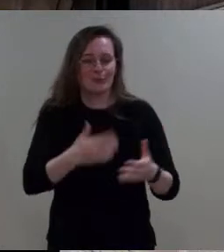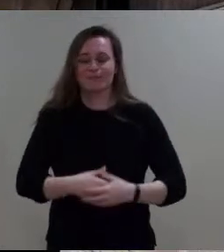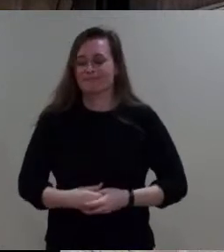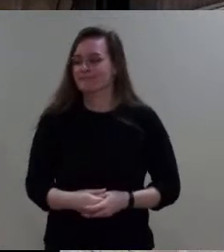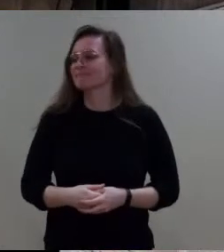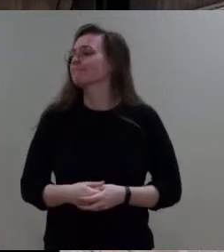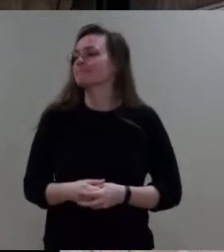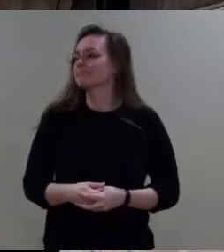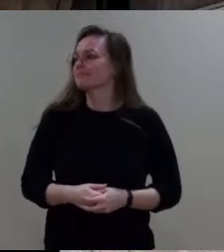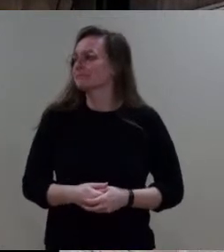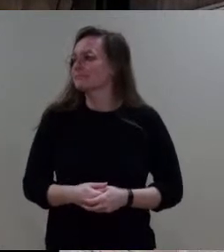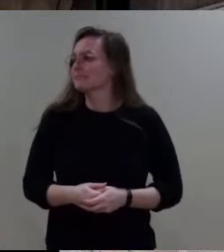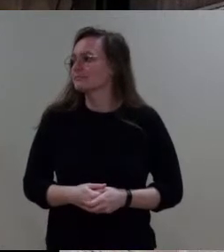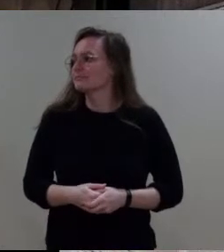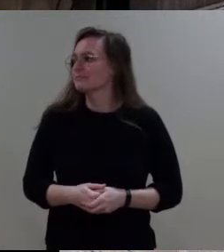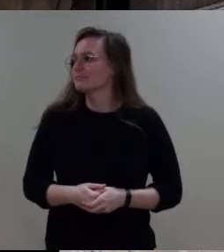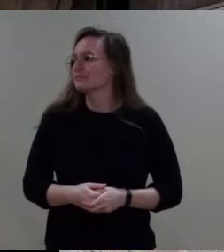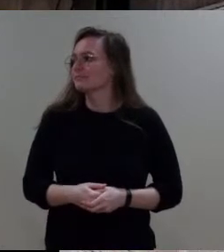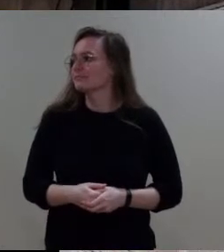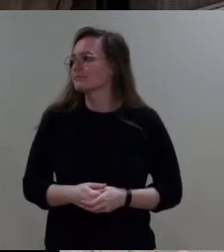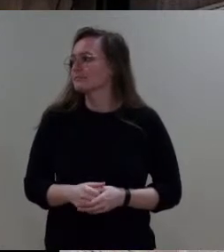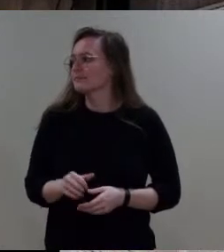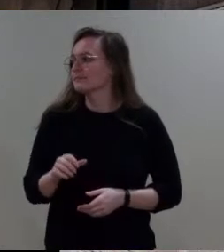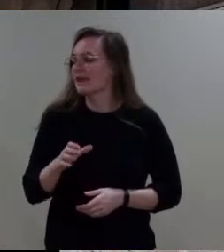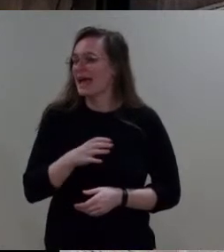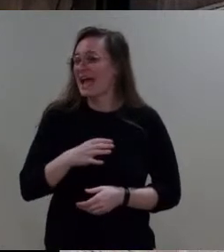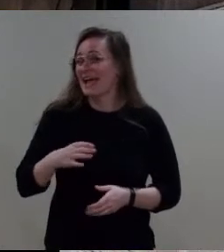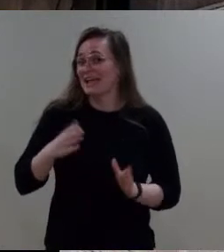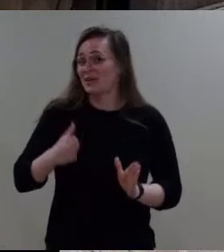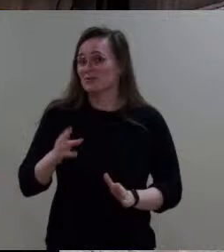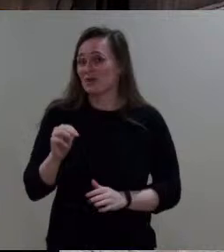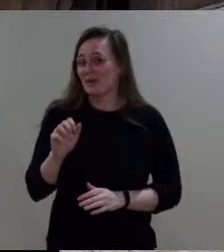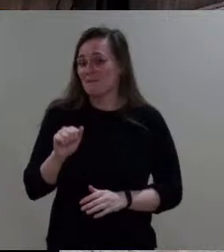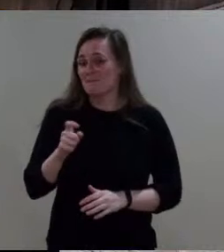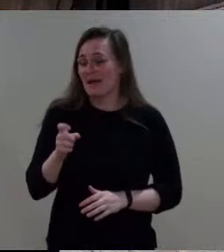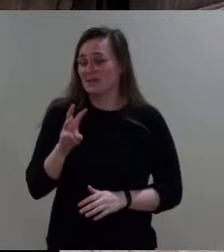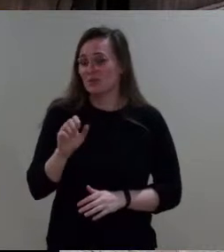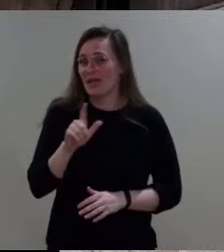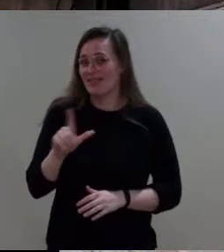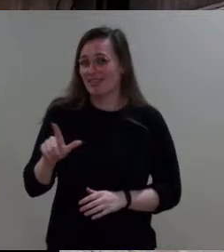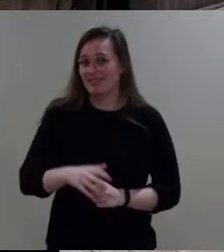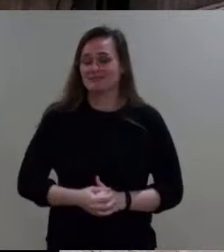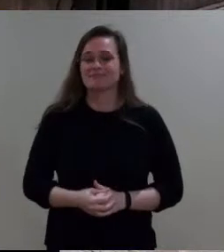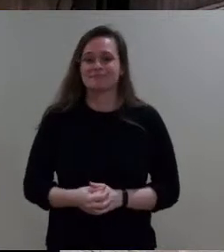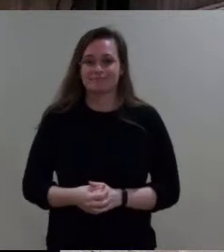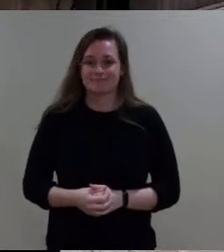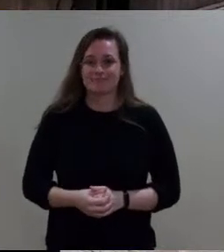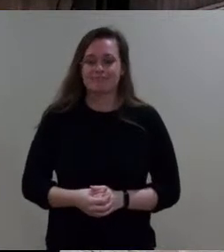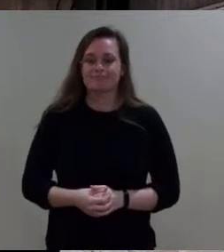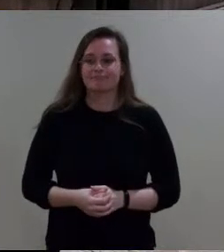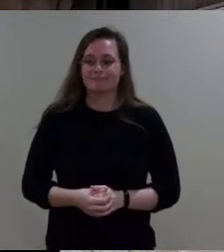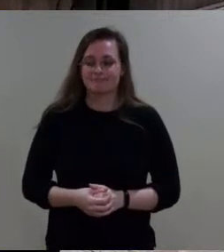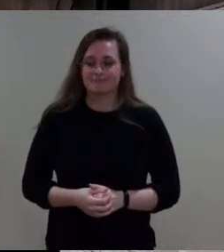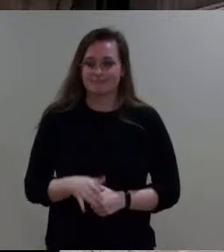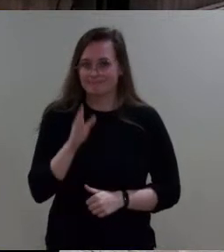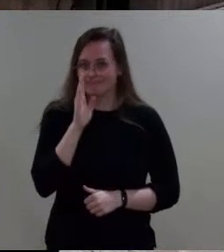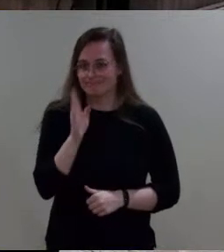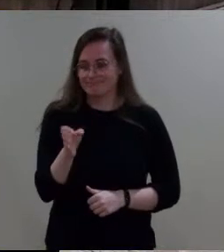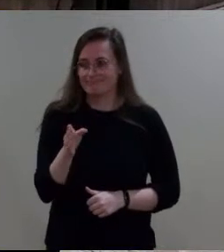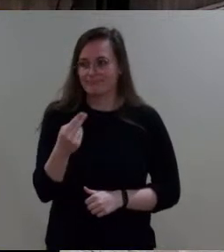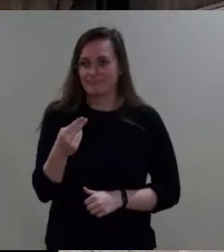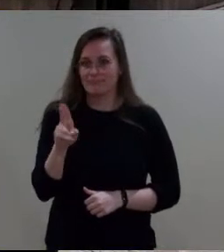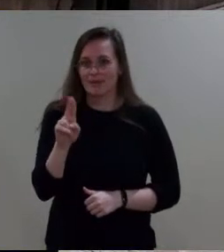All right, thank you very much. Oh, Councillor Maxwell, sorry, just hang on a second. Councillor Thank you. Maxwell. Through the chair to Councillor Huntley.